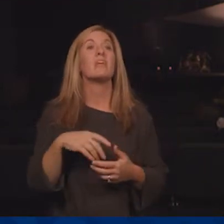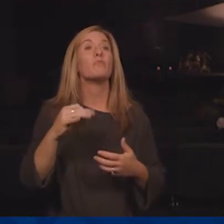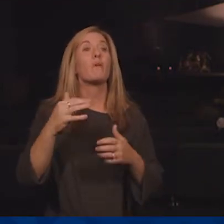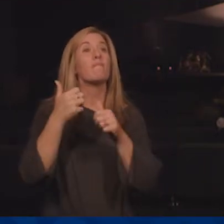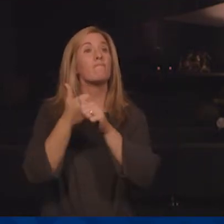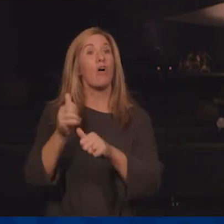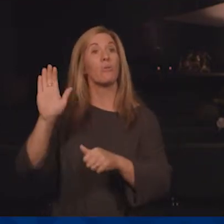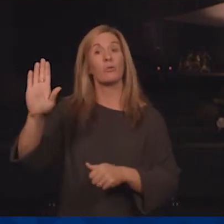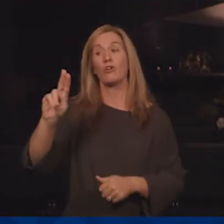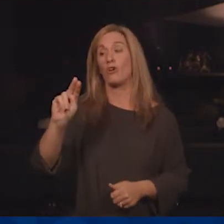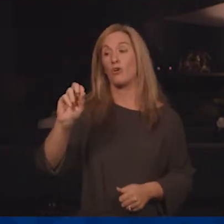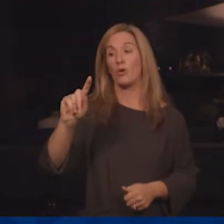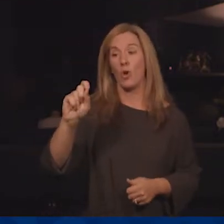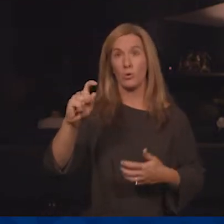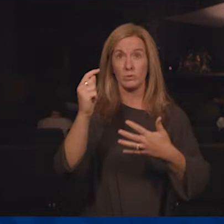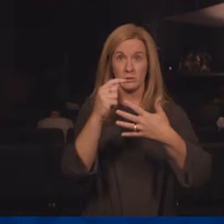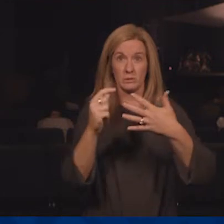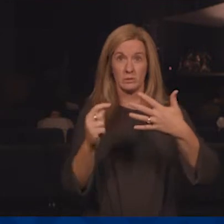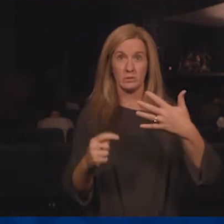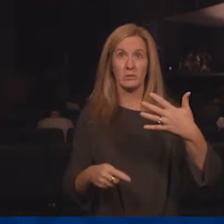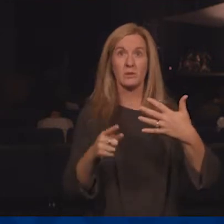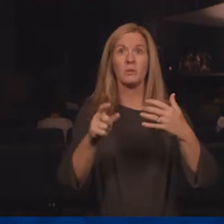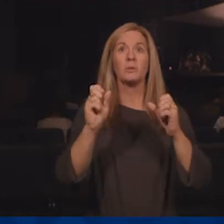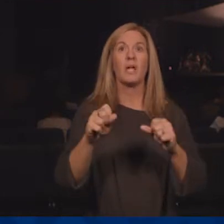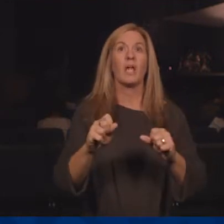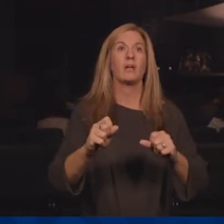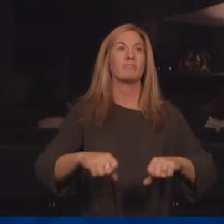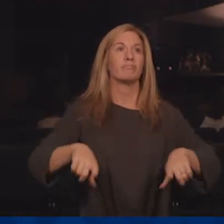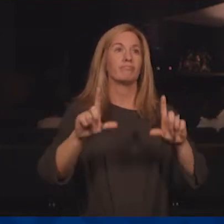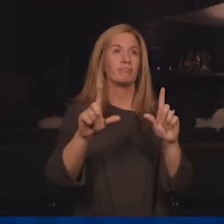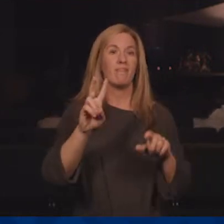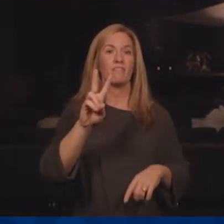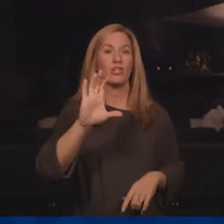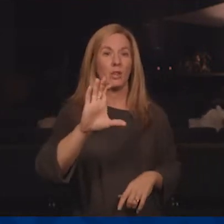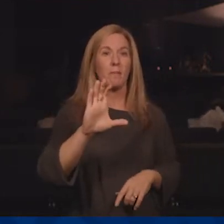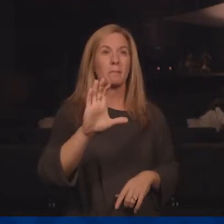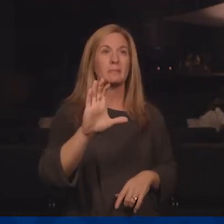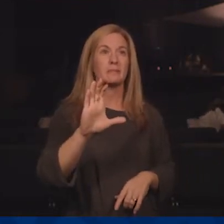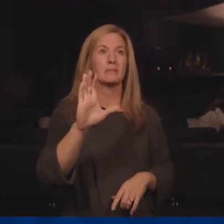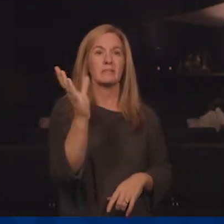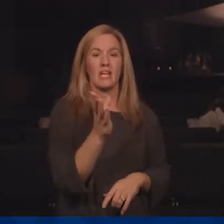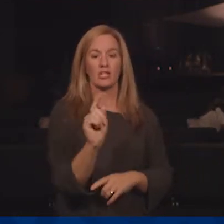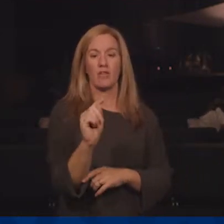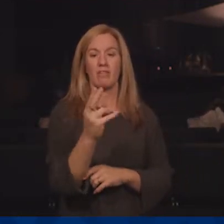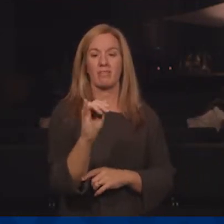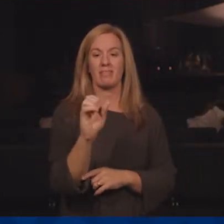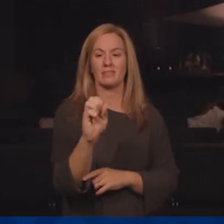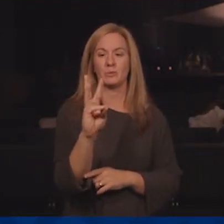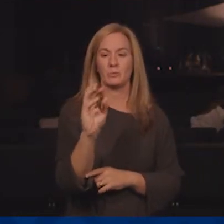our vineyardcolumbus.org/this week page. Help me welcome up Pastor Julia.